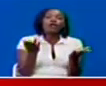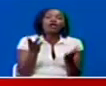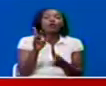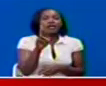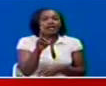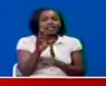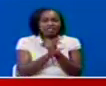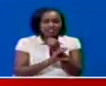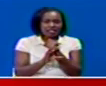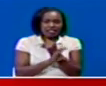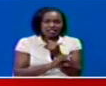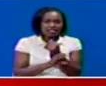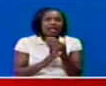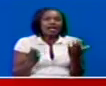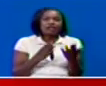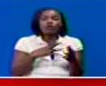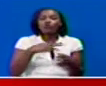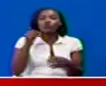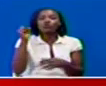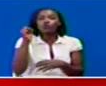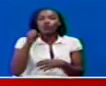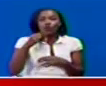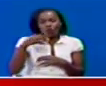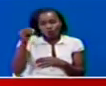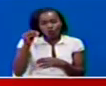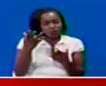country and where we should go.